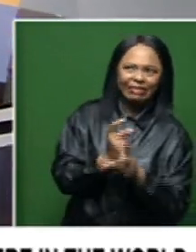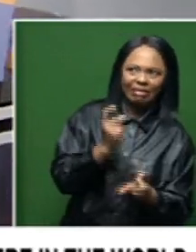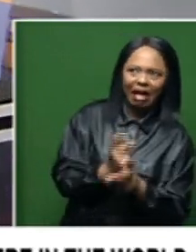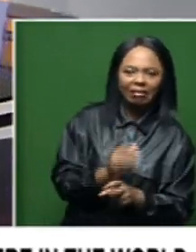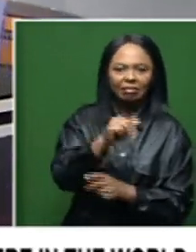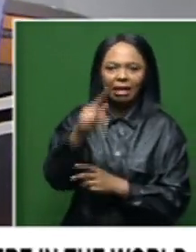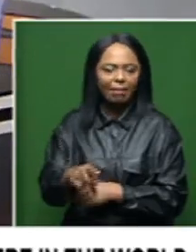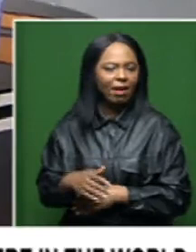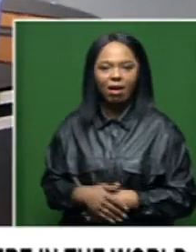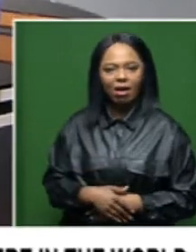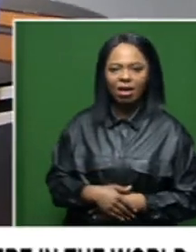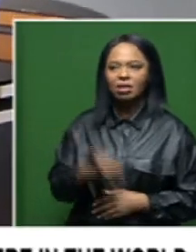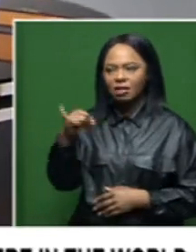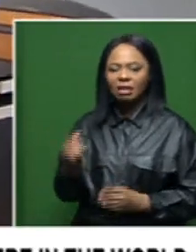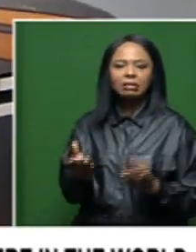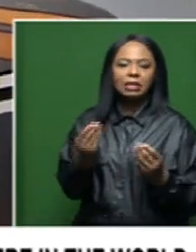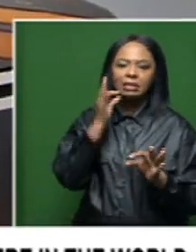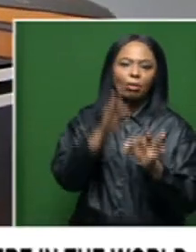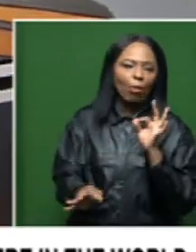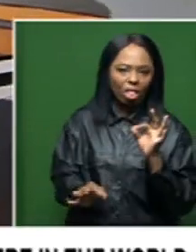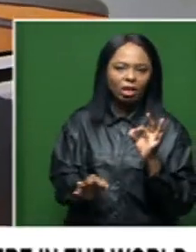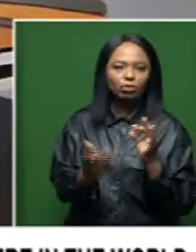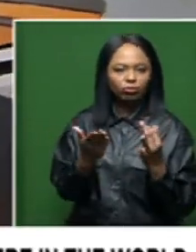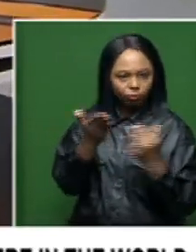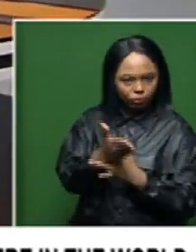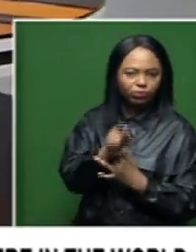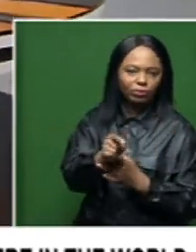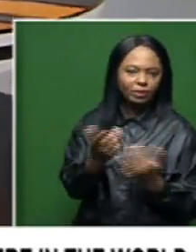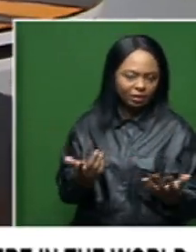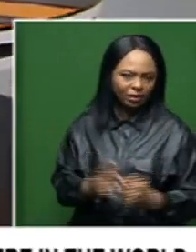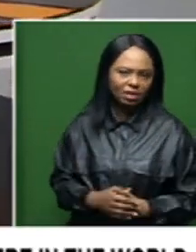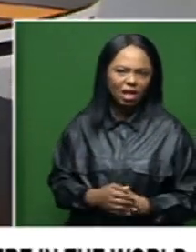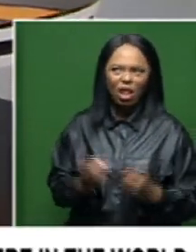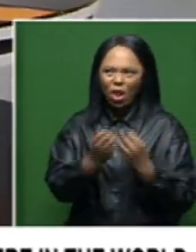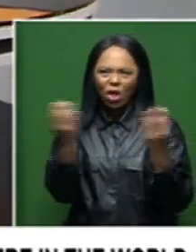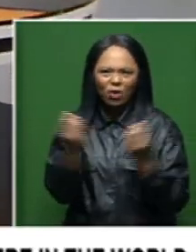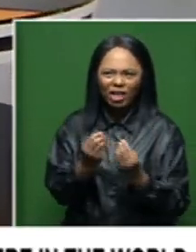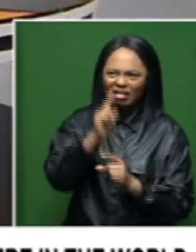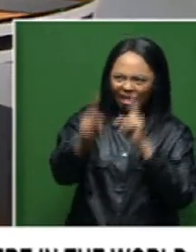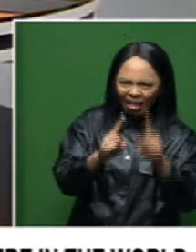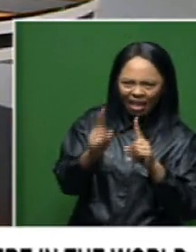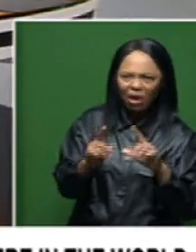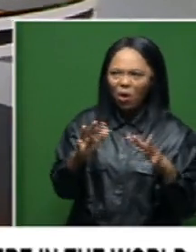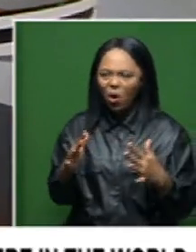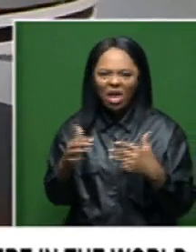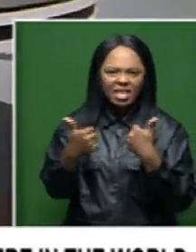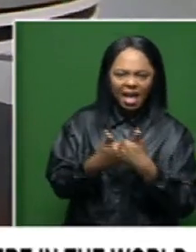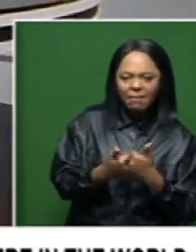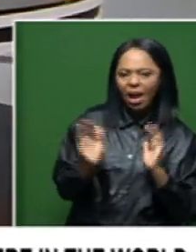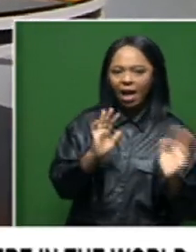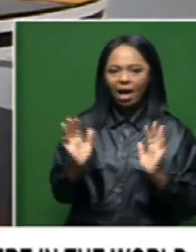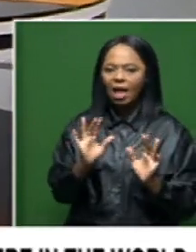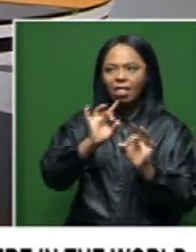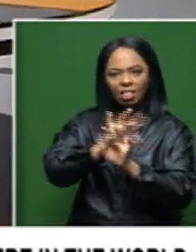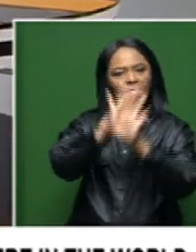it's a purpose app that we are there to connect, and that's it. So you won't find a lot of many other things, games, and no, it's